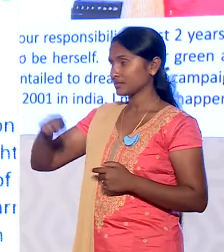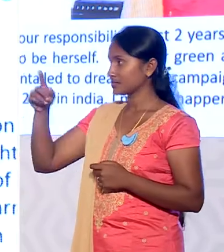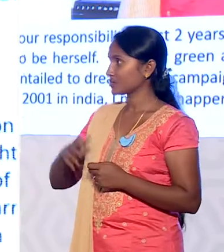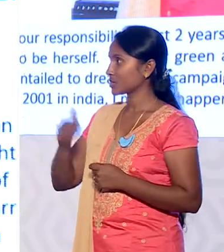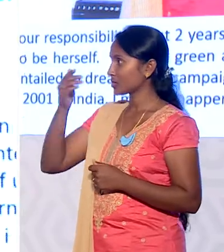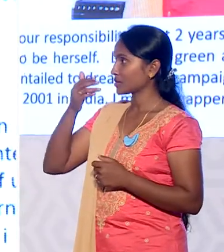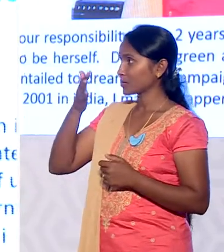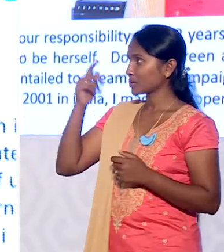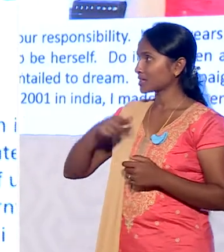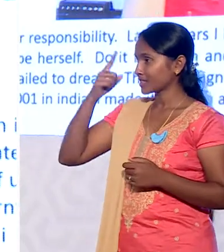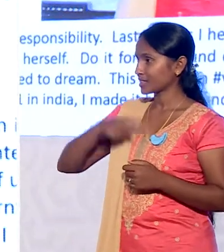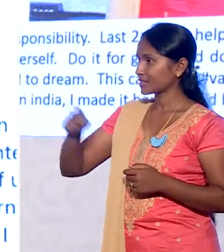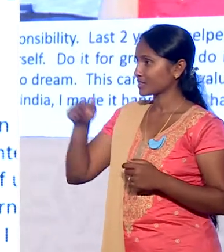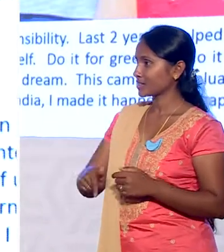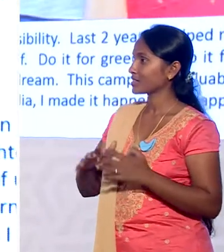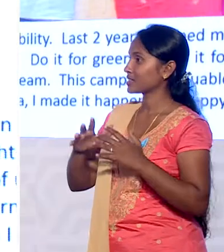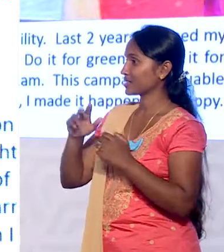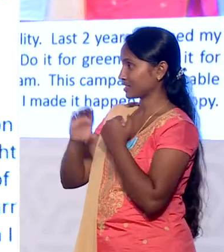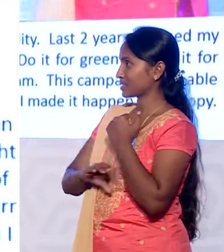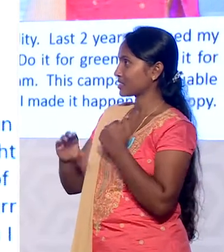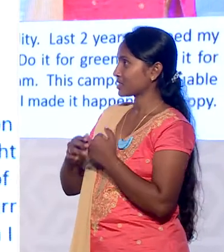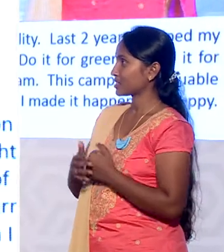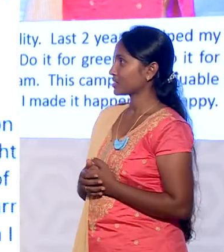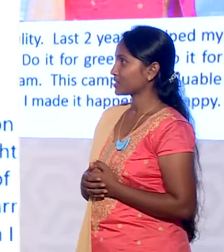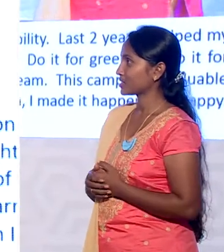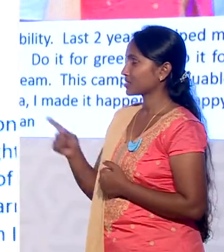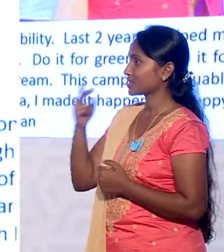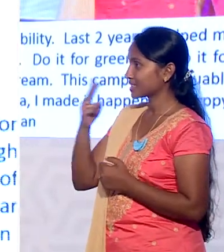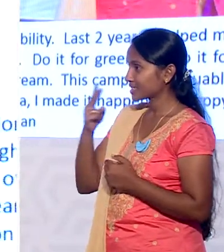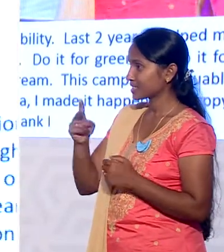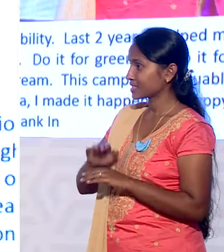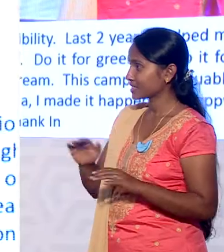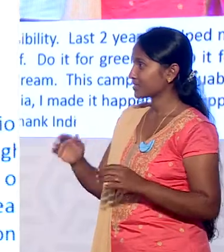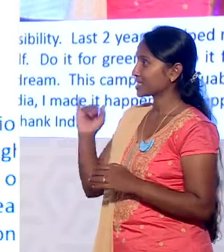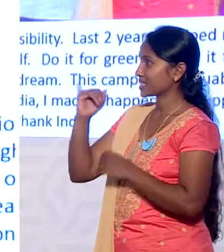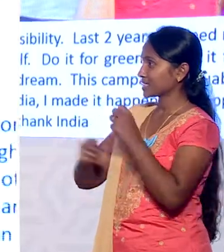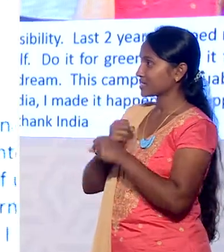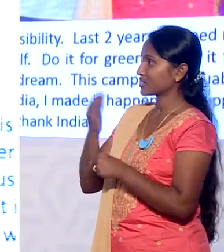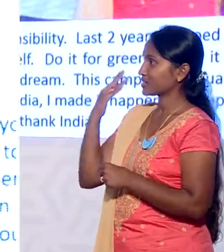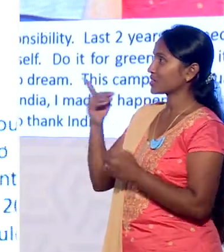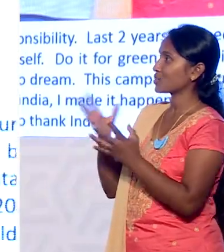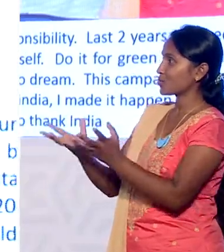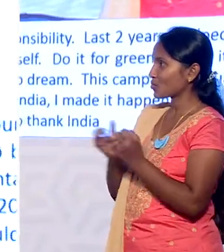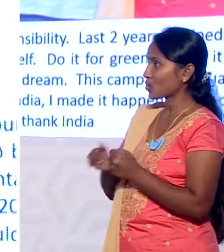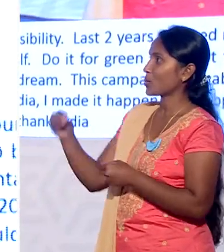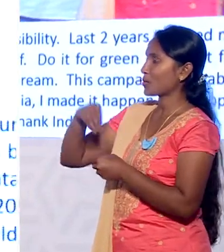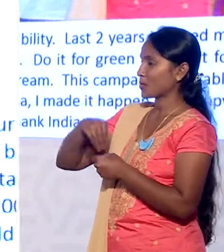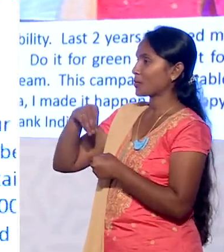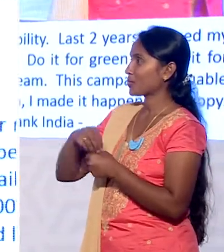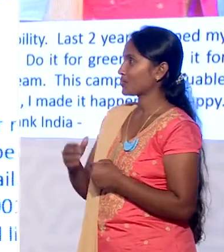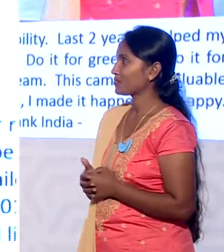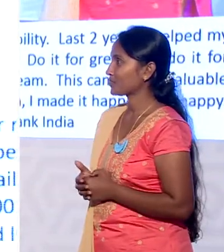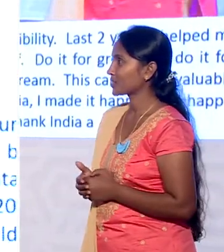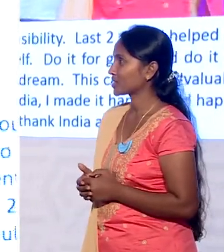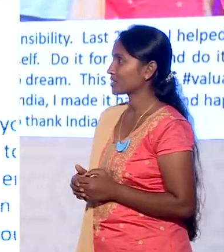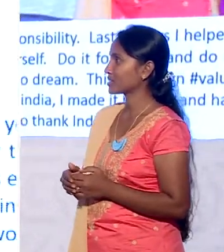Because it was always a dream for me to become Mowgli from the Jungle Book. From the age that I had seen the Jungle Book at 6 years old, I wanted to be Mowgli. I wanted